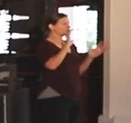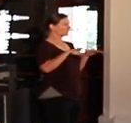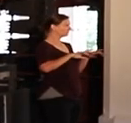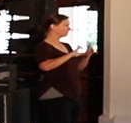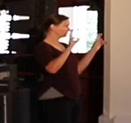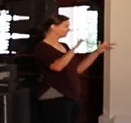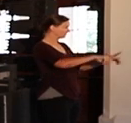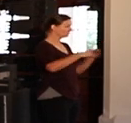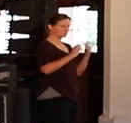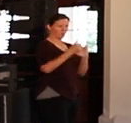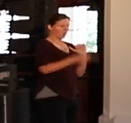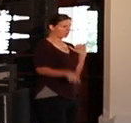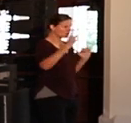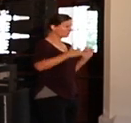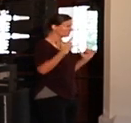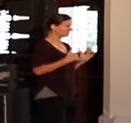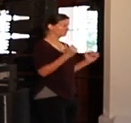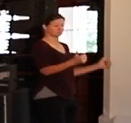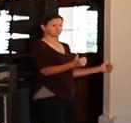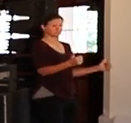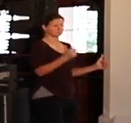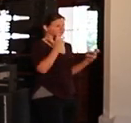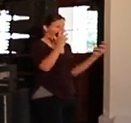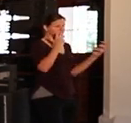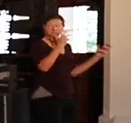All right, how we feeling?